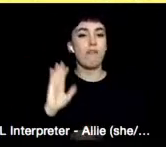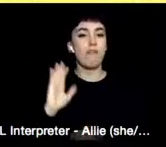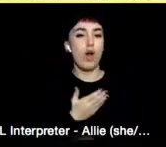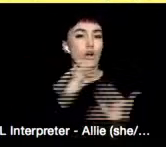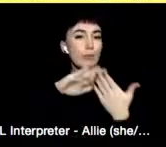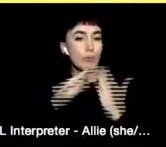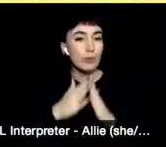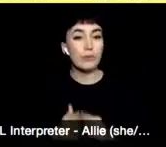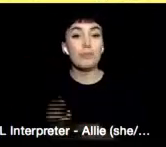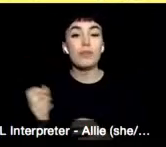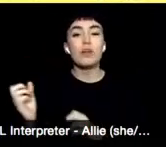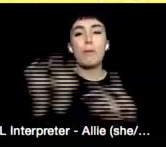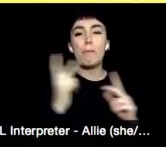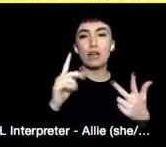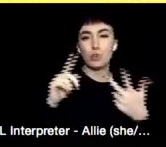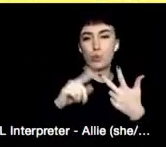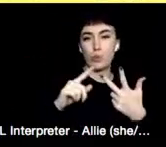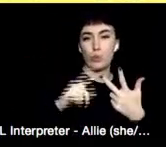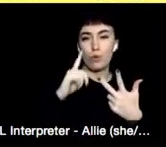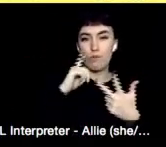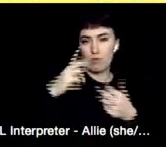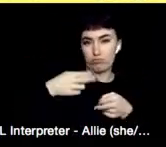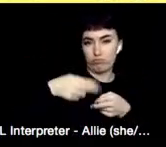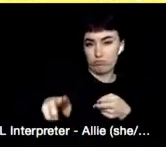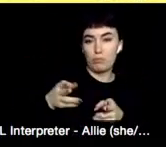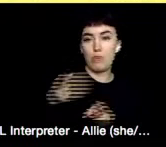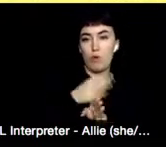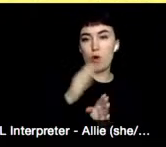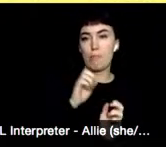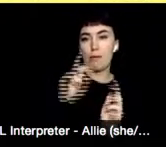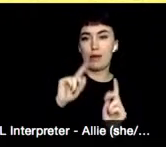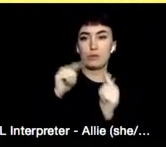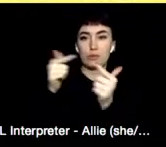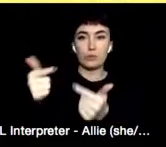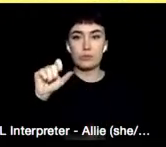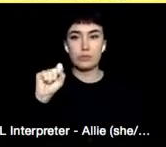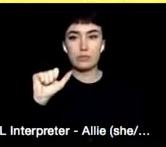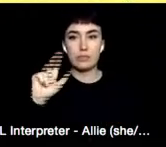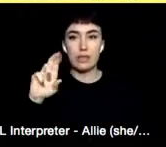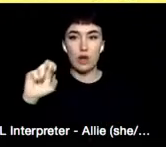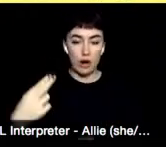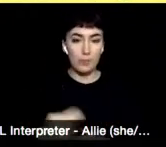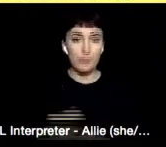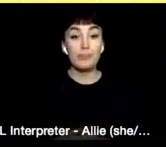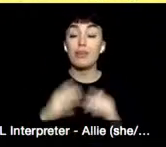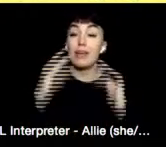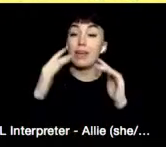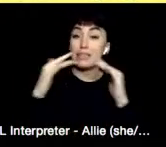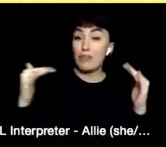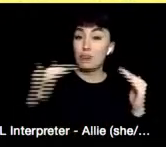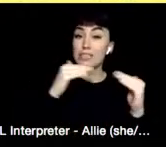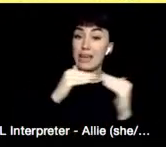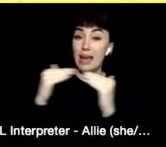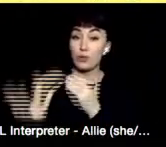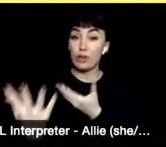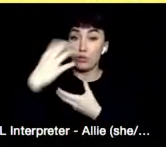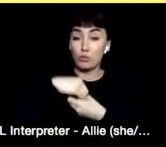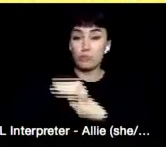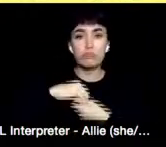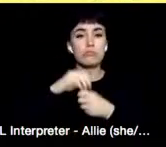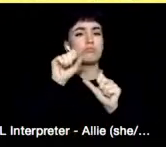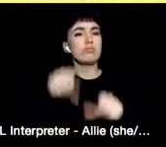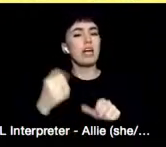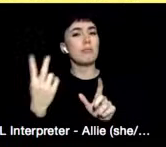Back to number 3 for a quick minute before I turn it over to Sarah. Diversity, equity, and inclusion can be